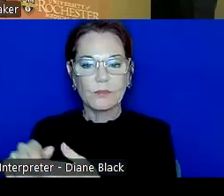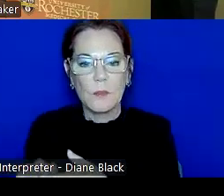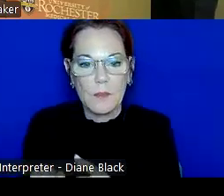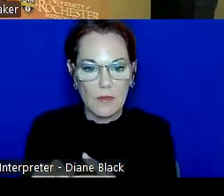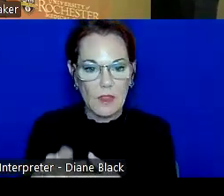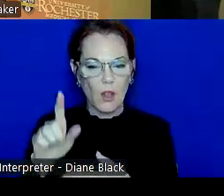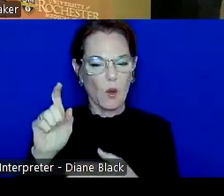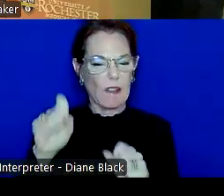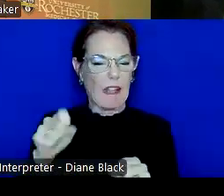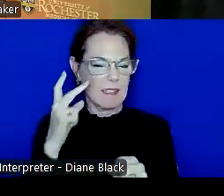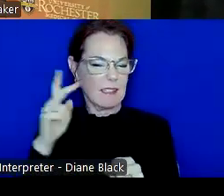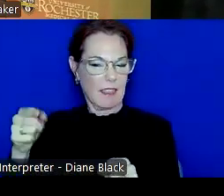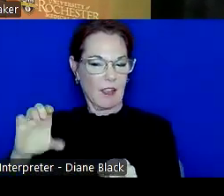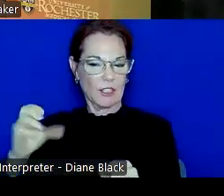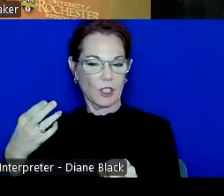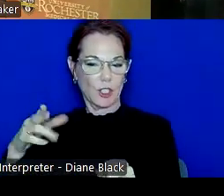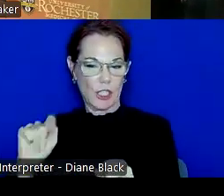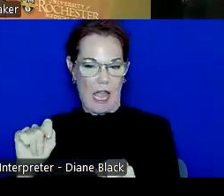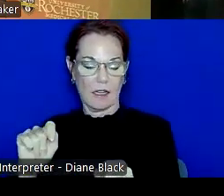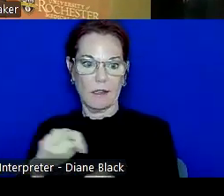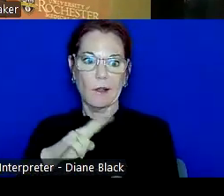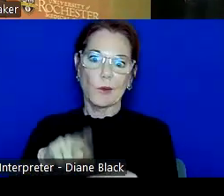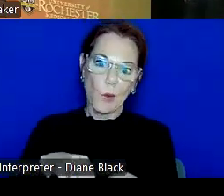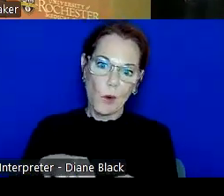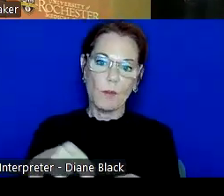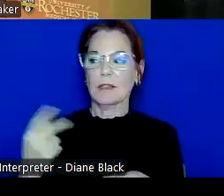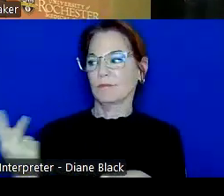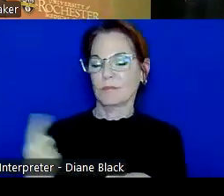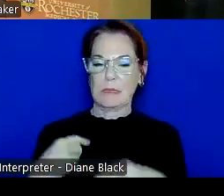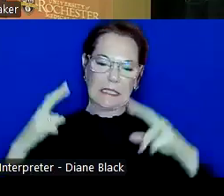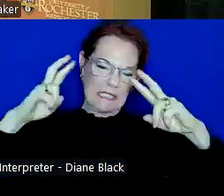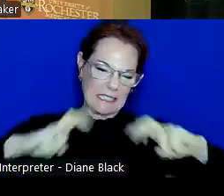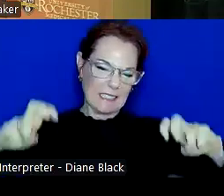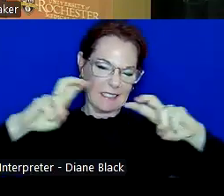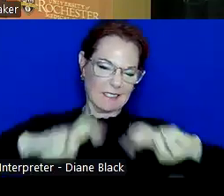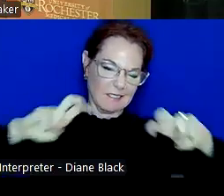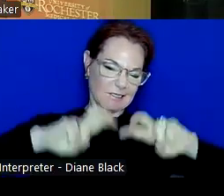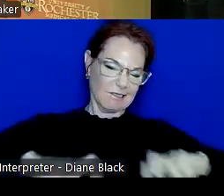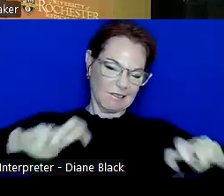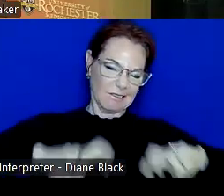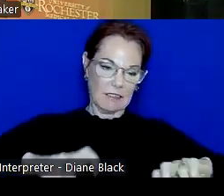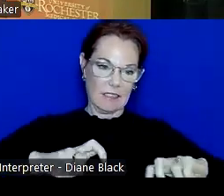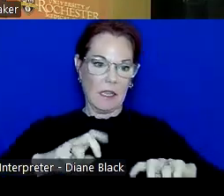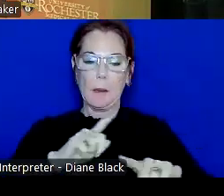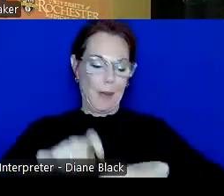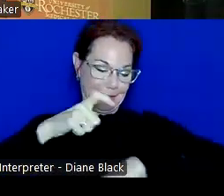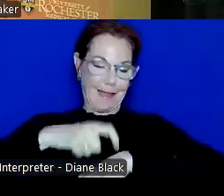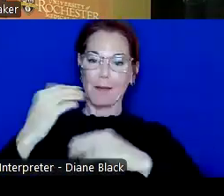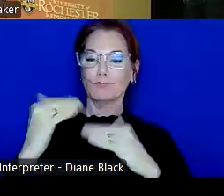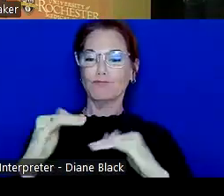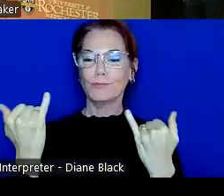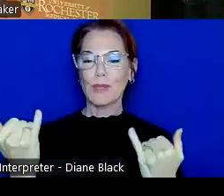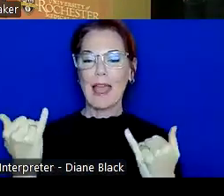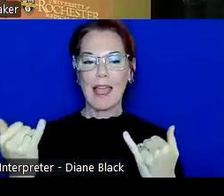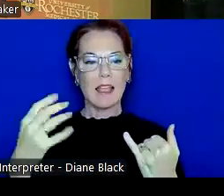you. So normally we would dig through this info and like really get into it, but for the sake of our time today, we're just going to highlight some